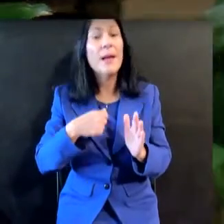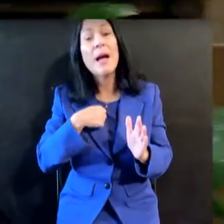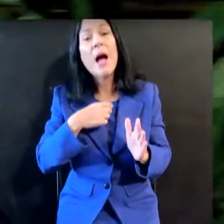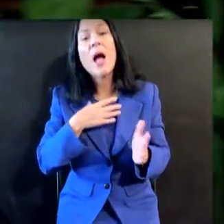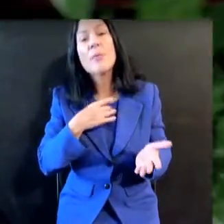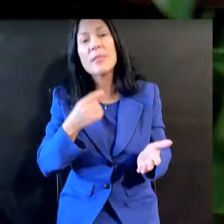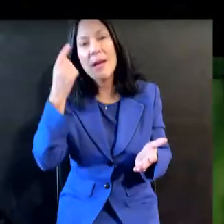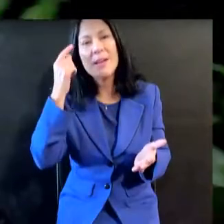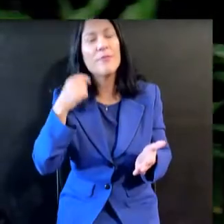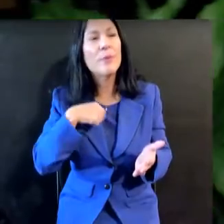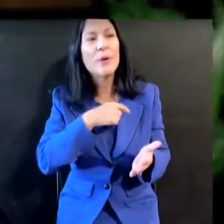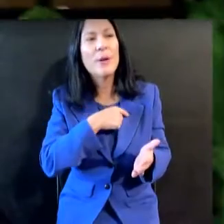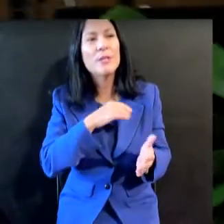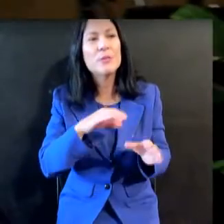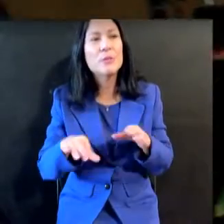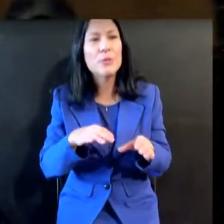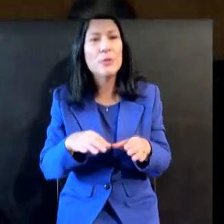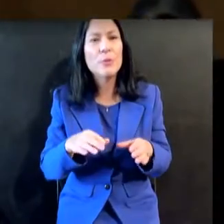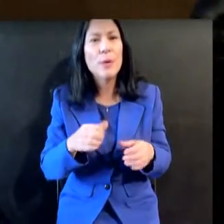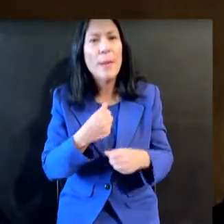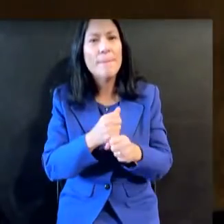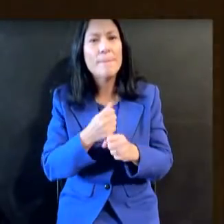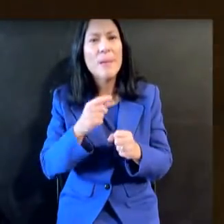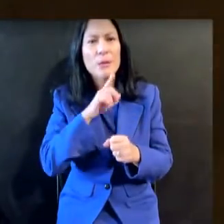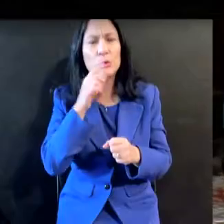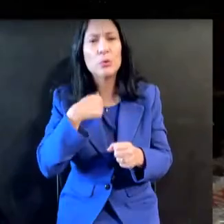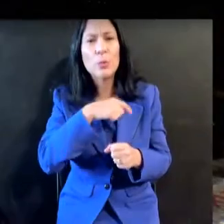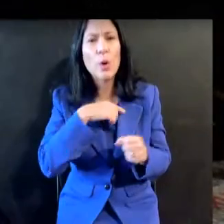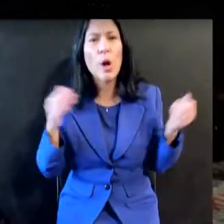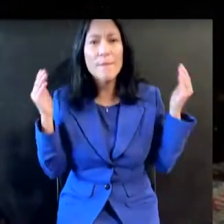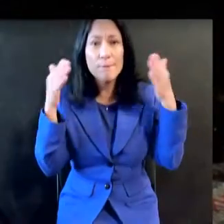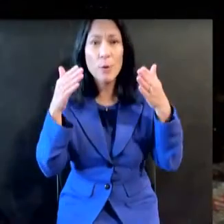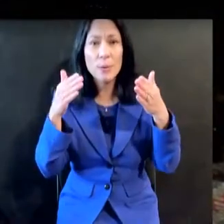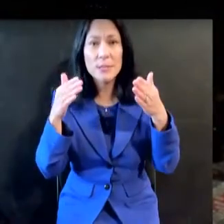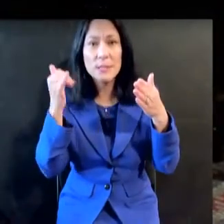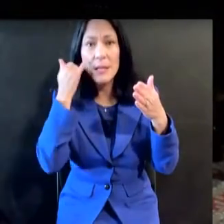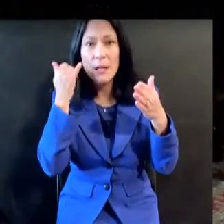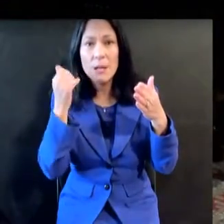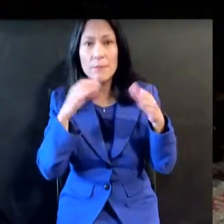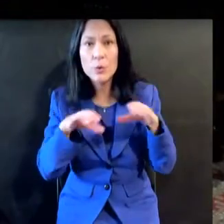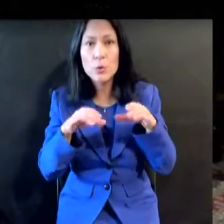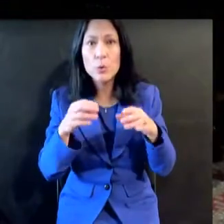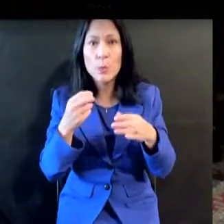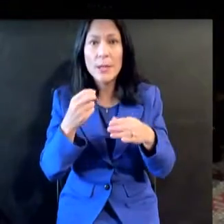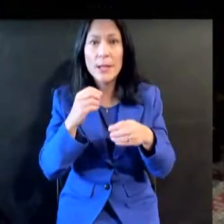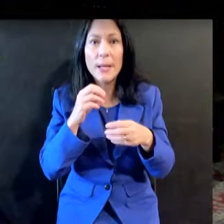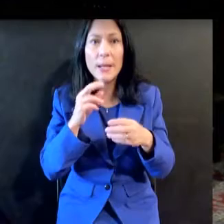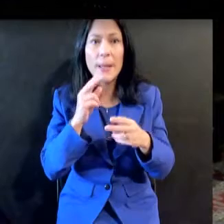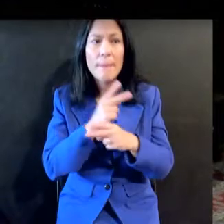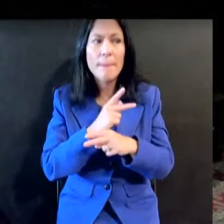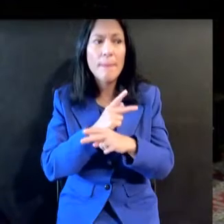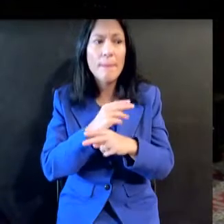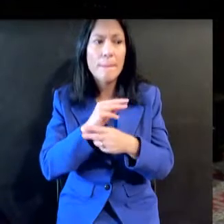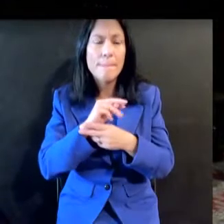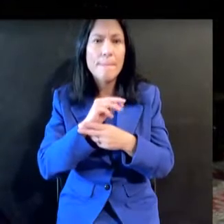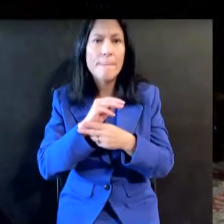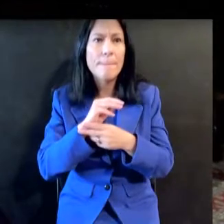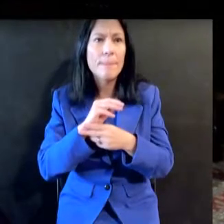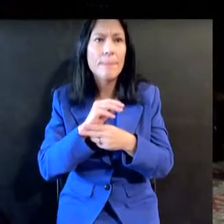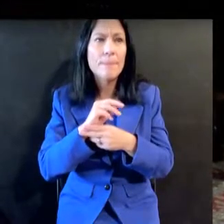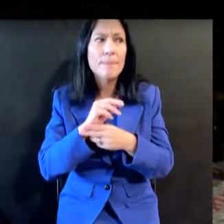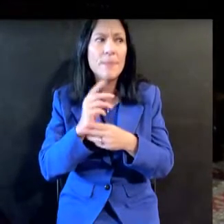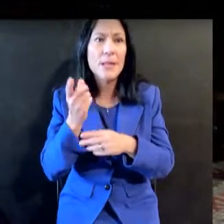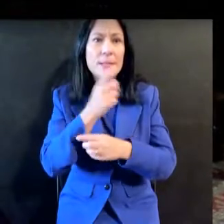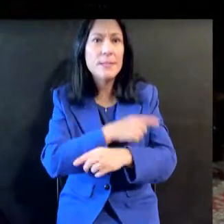just to make sure we're all focused, we're all tracking together. Today, if you're doing your math, what day is it? The third day of Christmas, is that right?